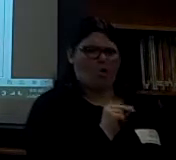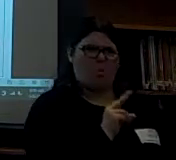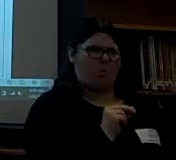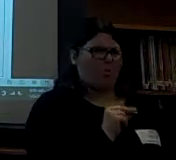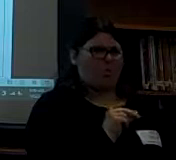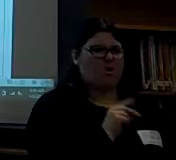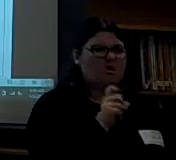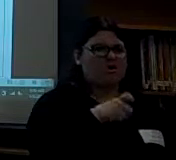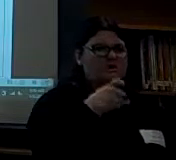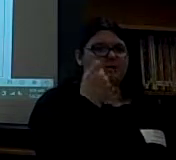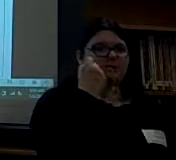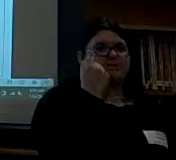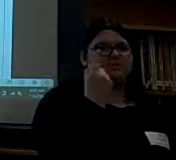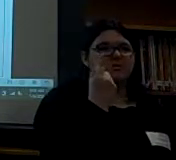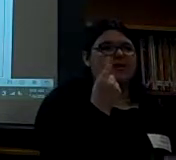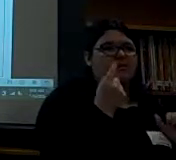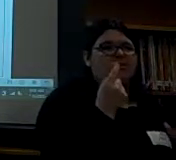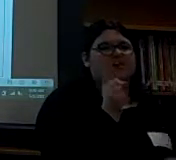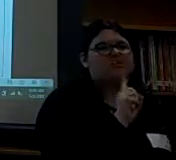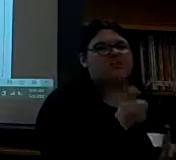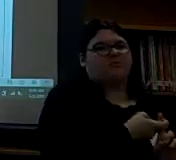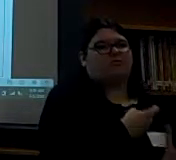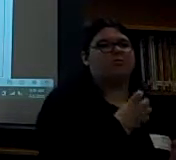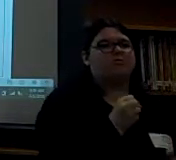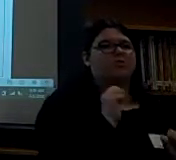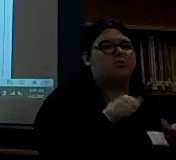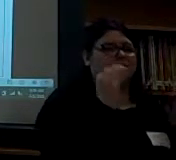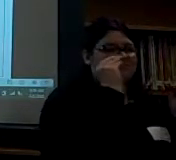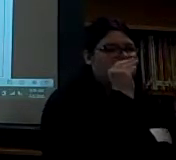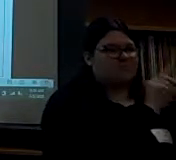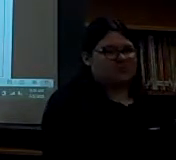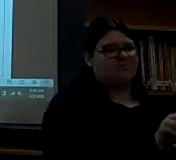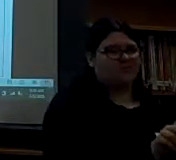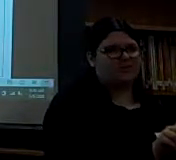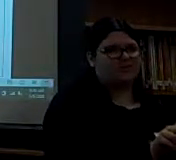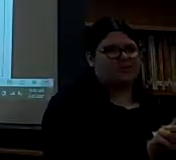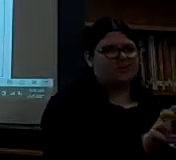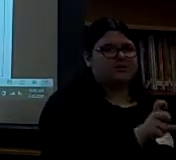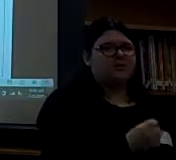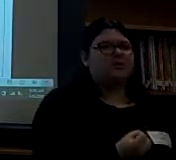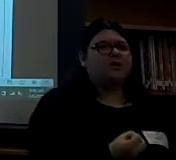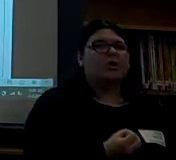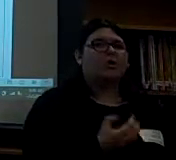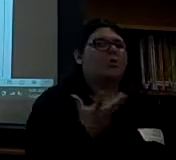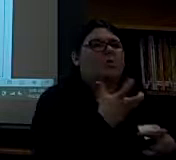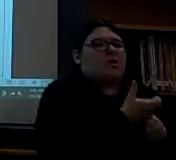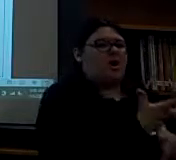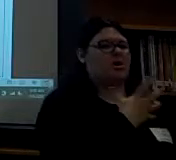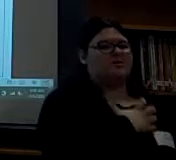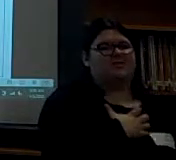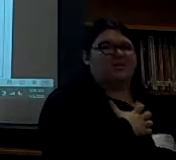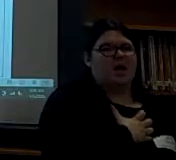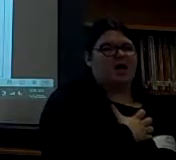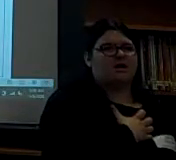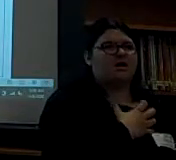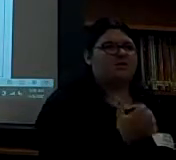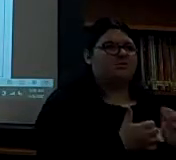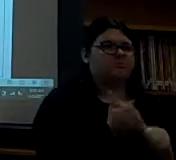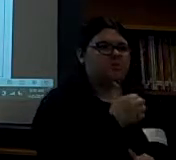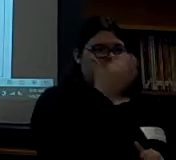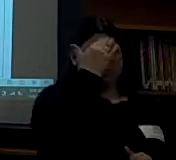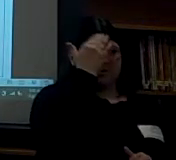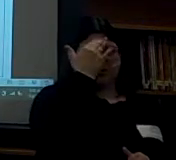have to understand that that's where it's coming from so that we can teach them how to do it differently. But let's talk about what causes yuck. So most of us know that